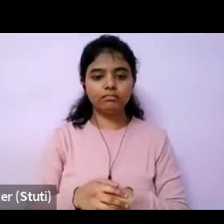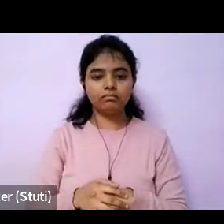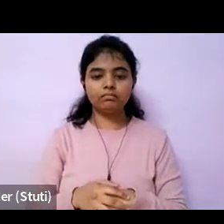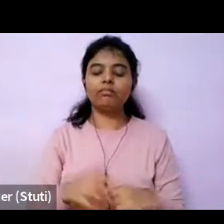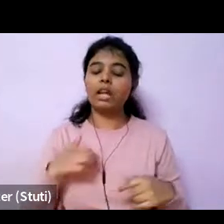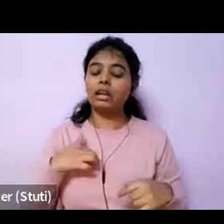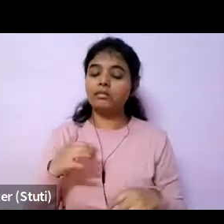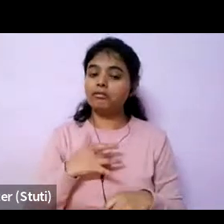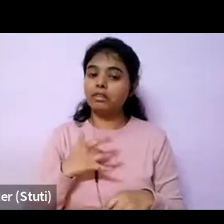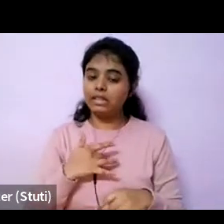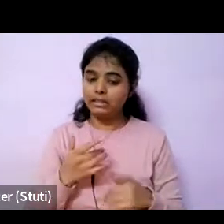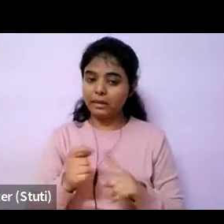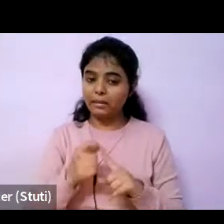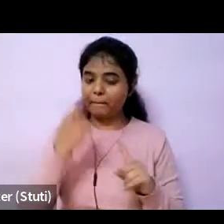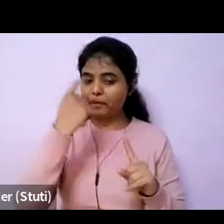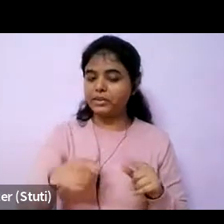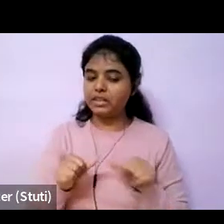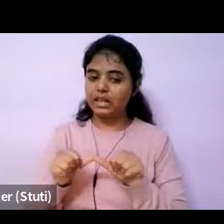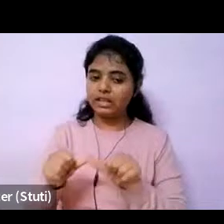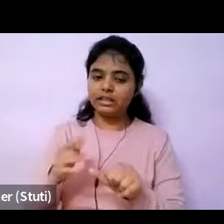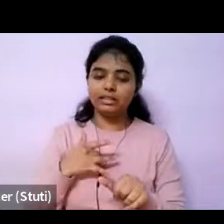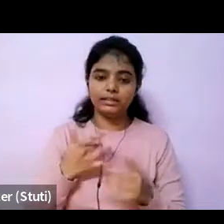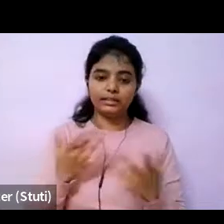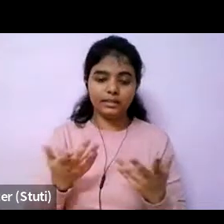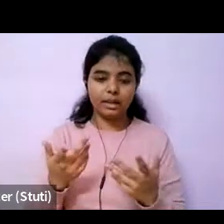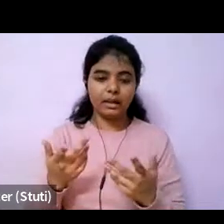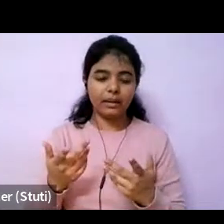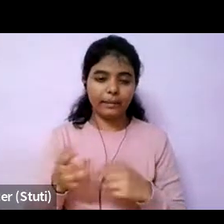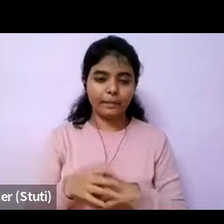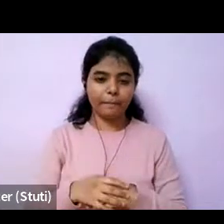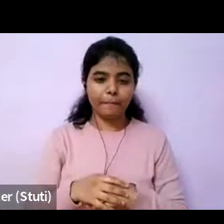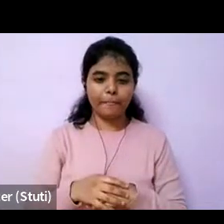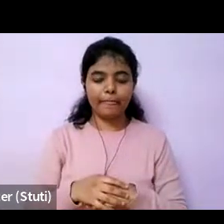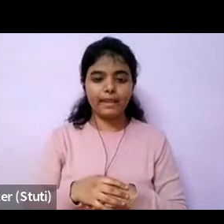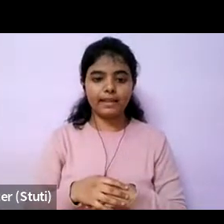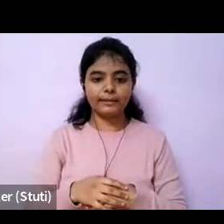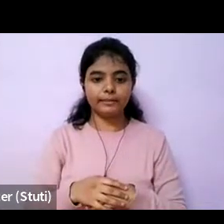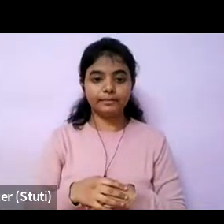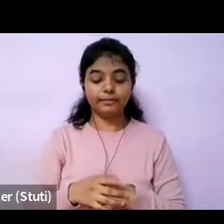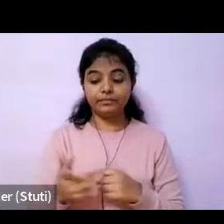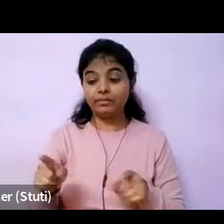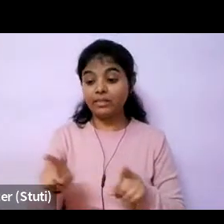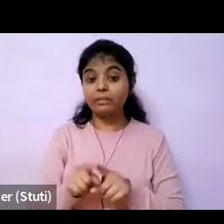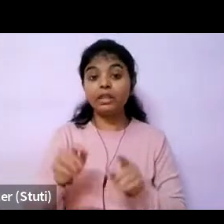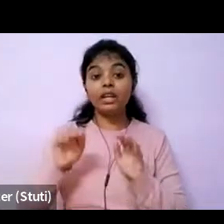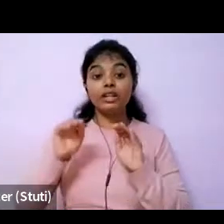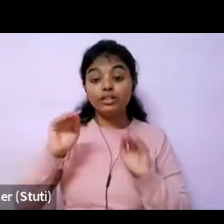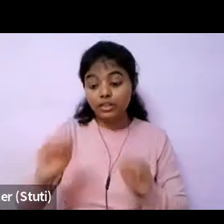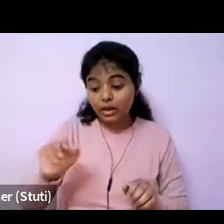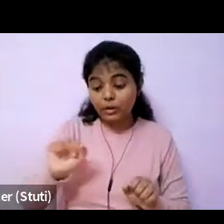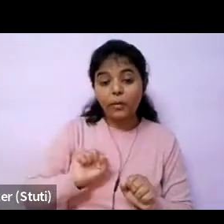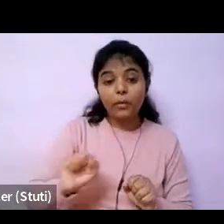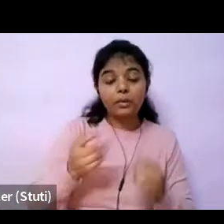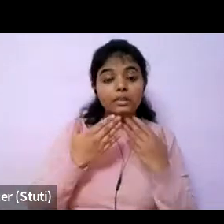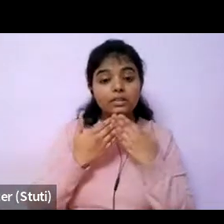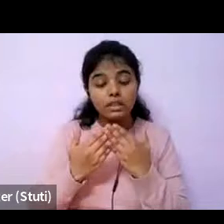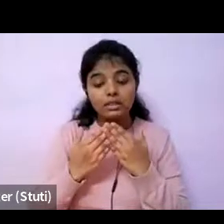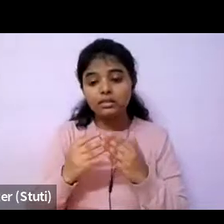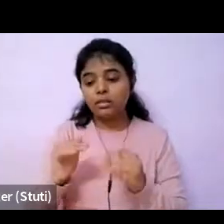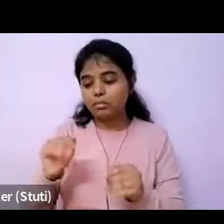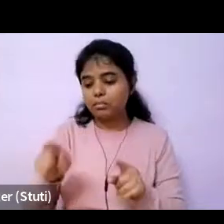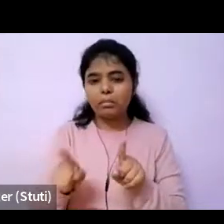personally feel this shift vis-a-vis the childhood studies or the child's growing